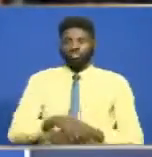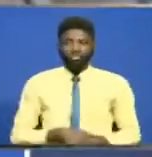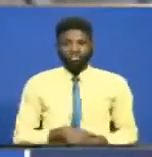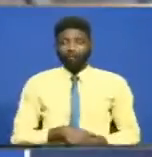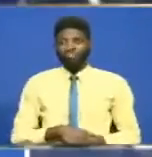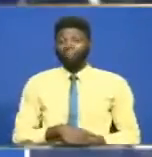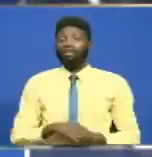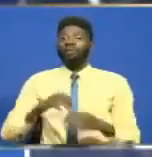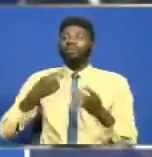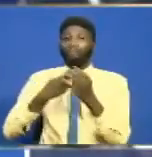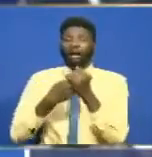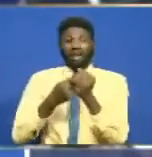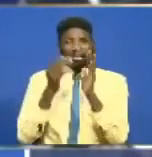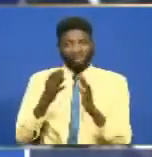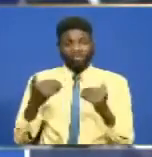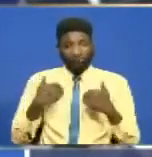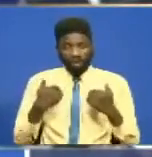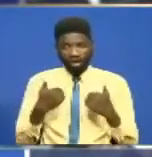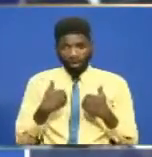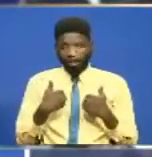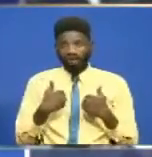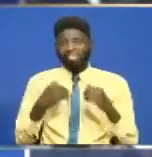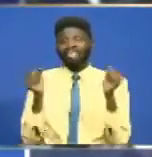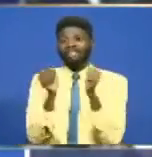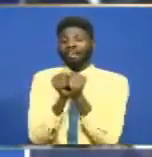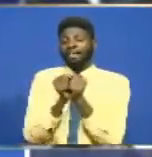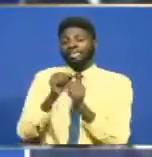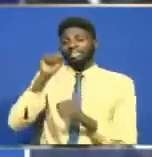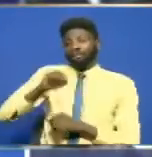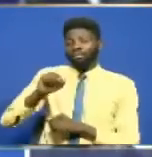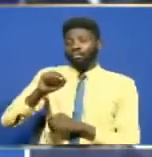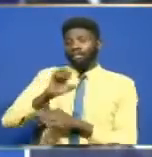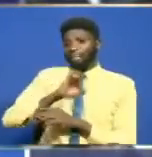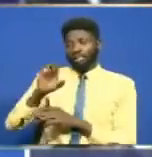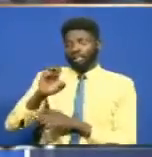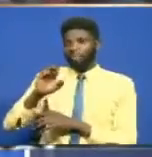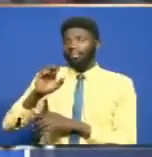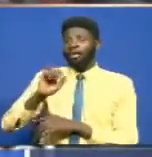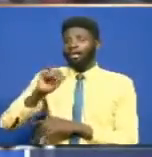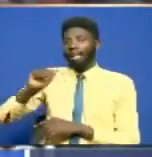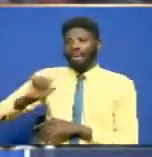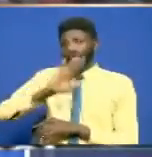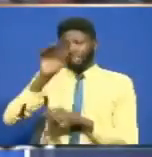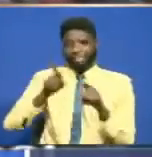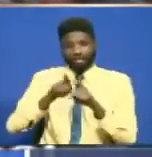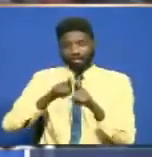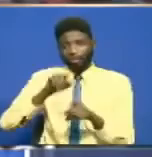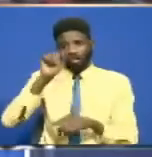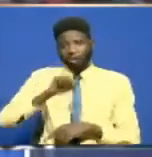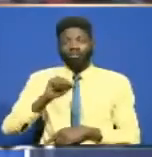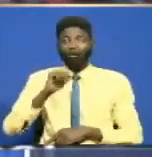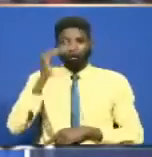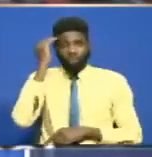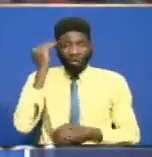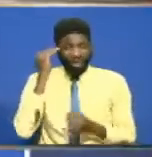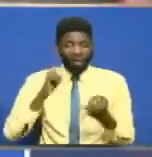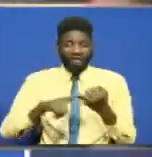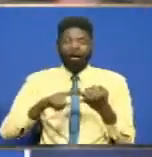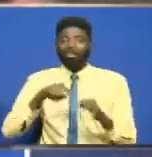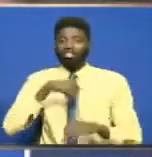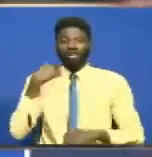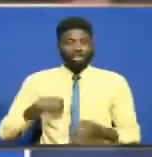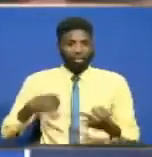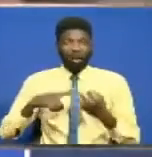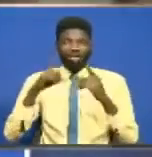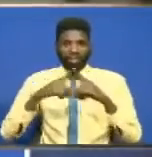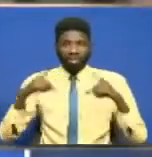Partnership is made up of 10 Southeast Asian countries, as well as South Korea, China, Japan, Australia, and